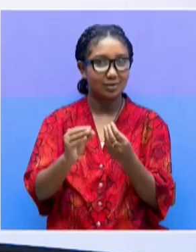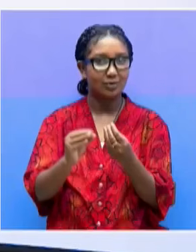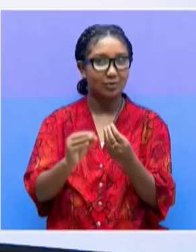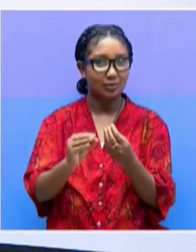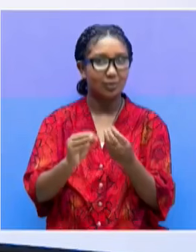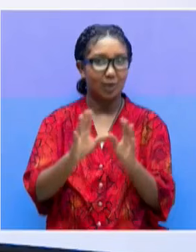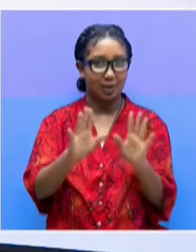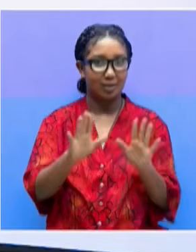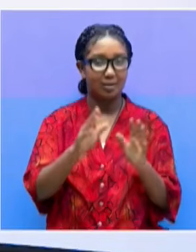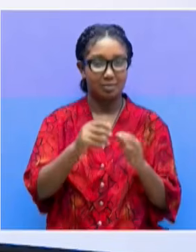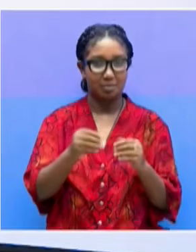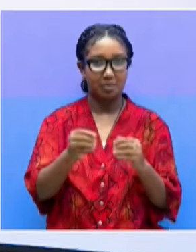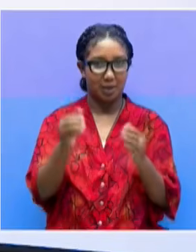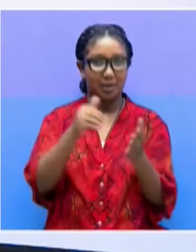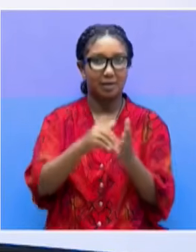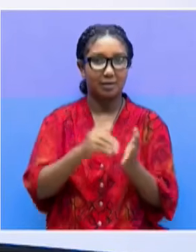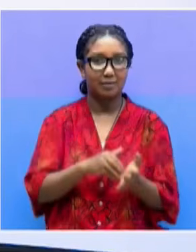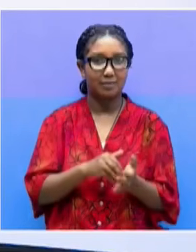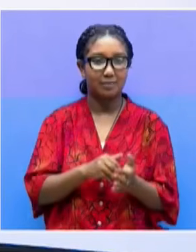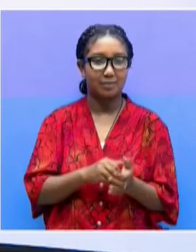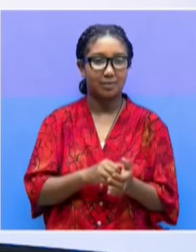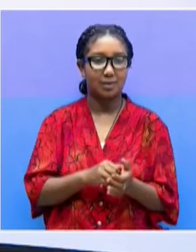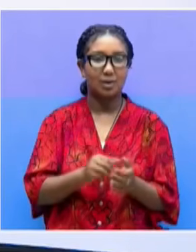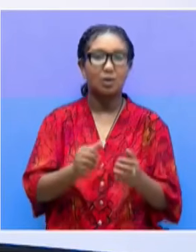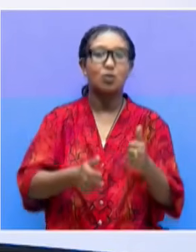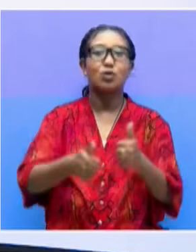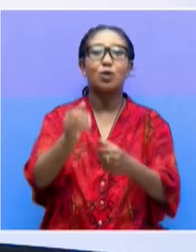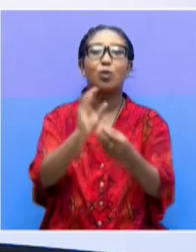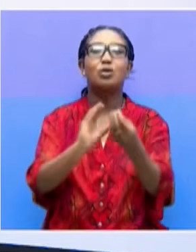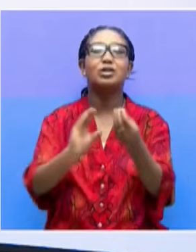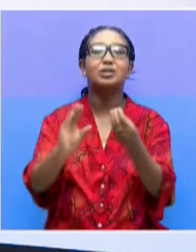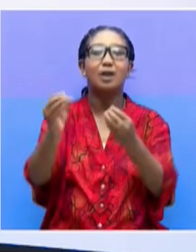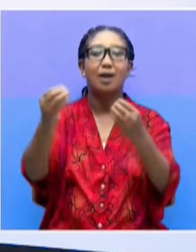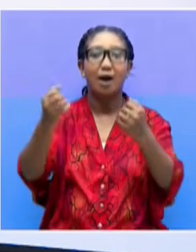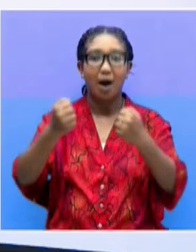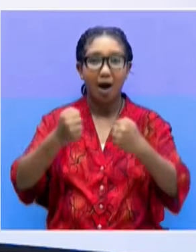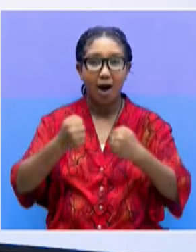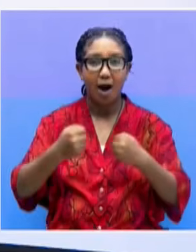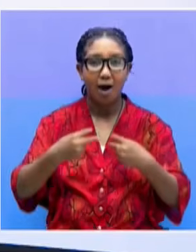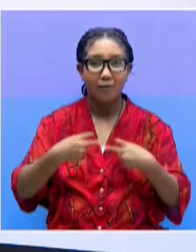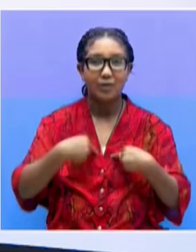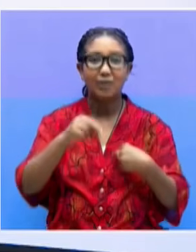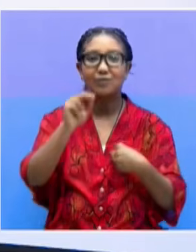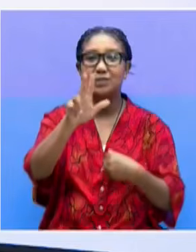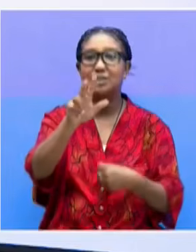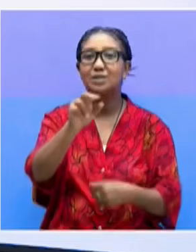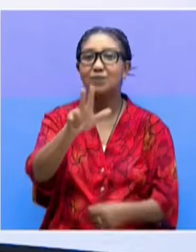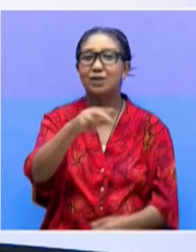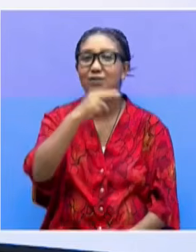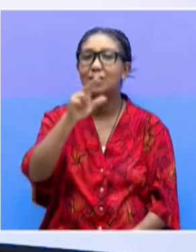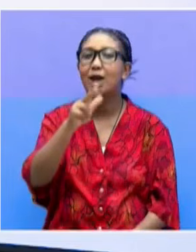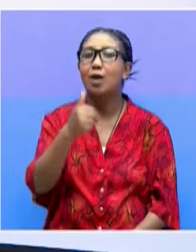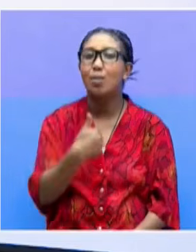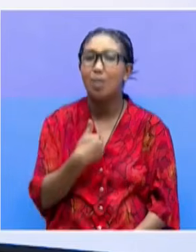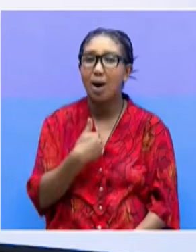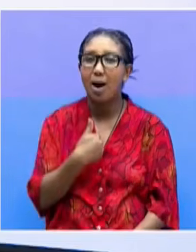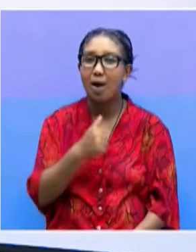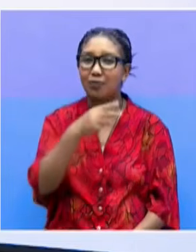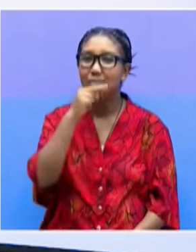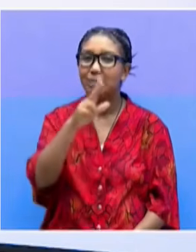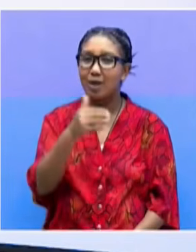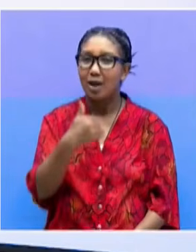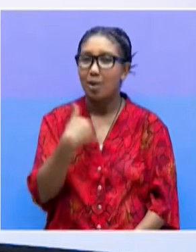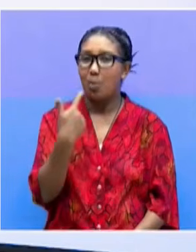fun way. Let's make it a game. Which conditional has verb 3 on its